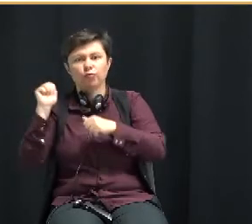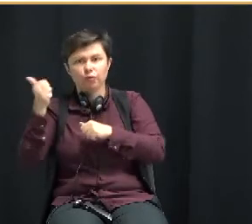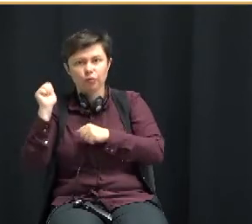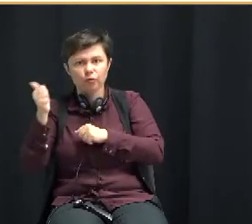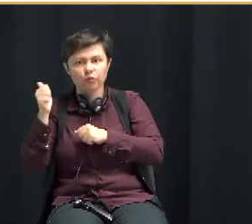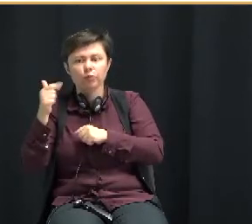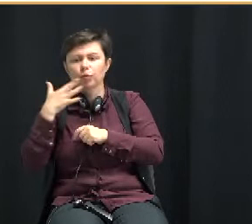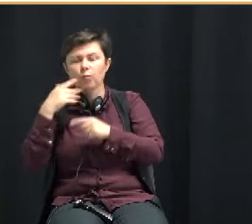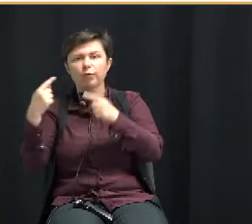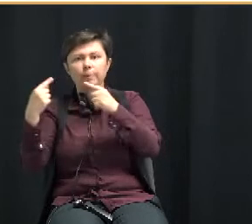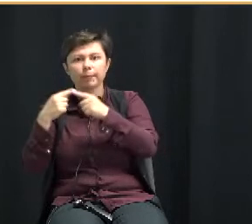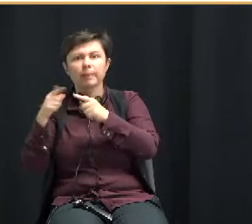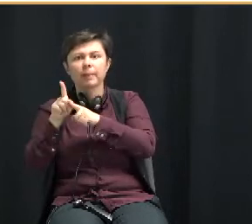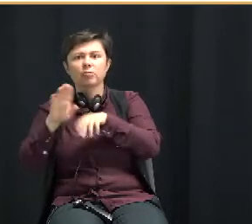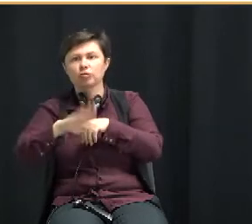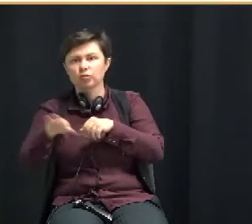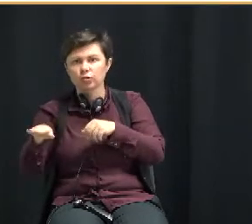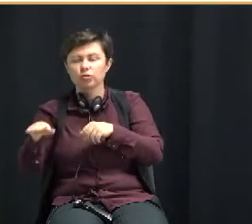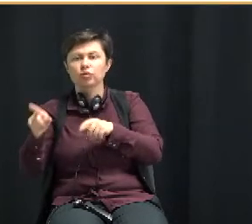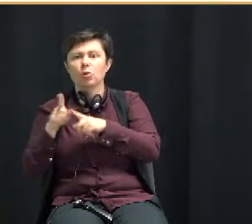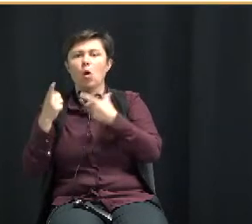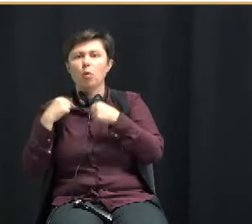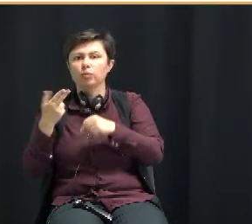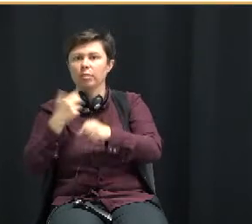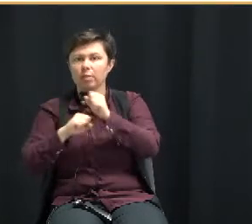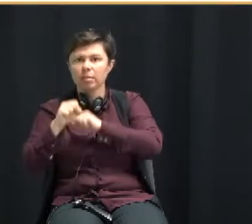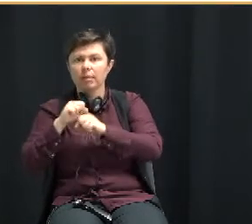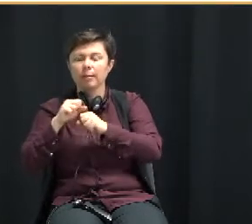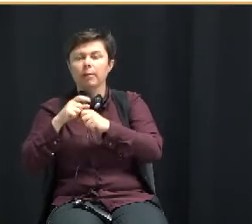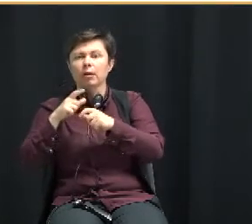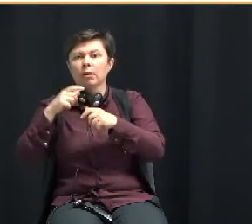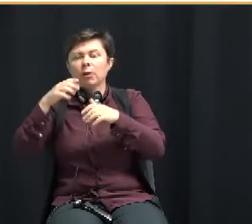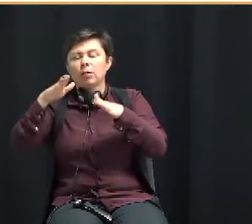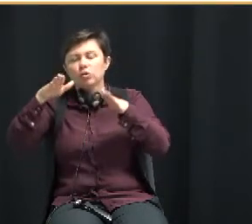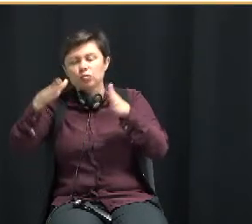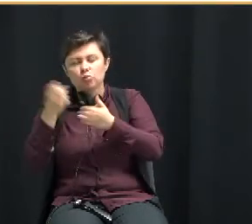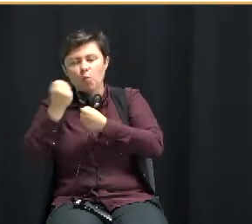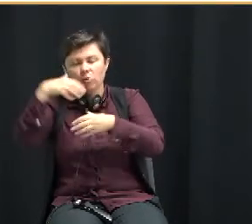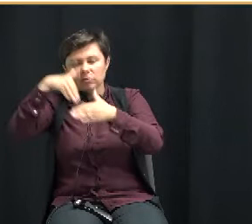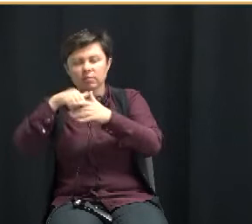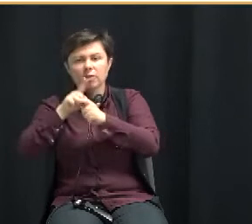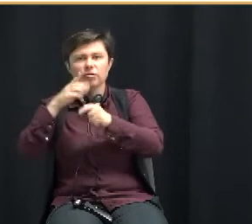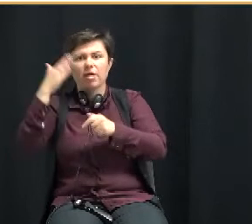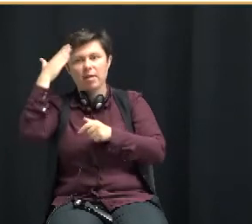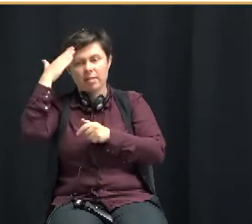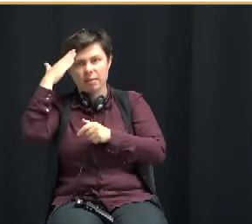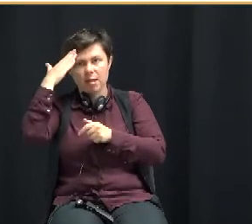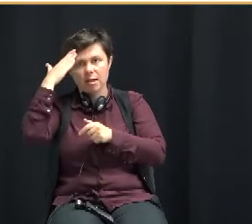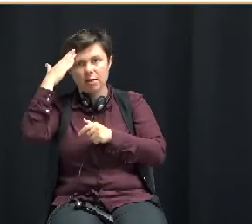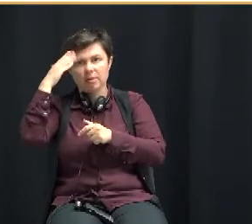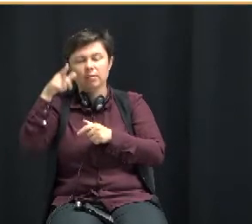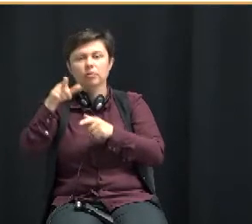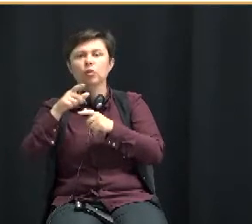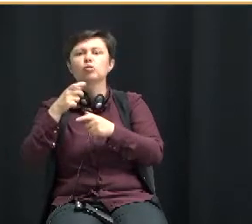have some spectrum of autism. It concerns people and people with intellectual disabilities